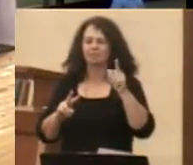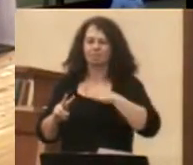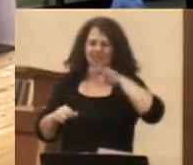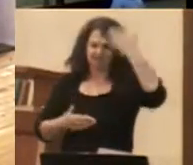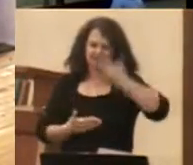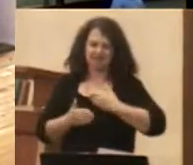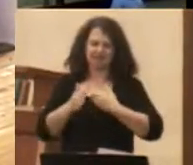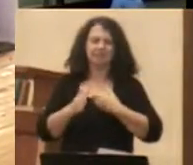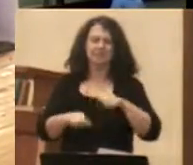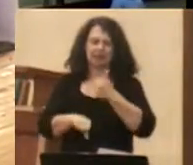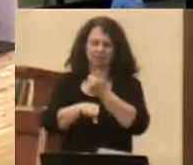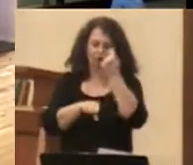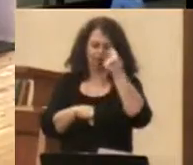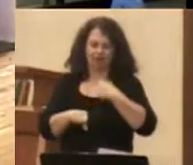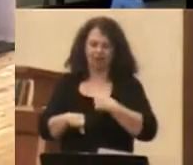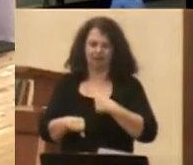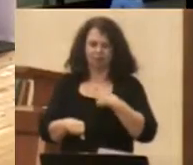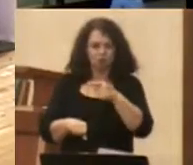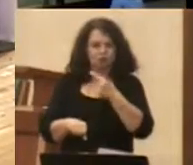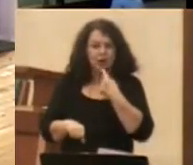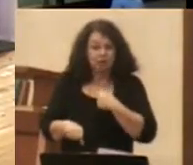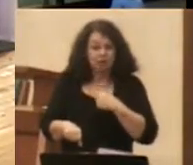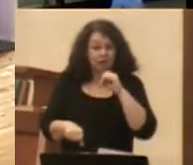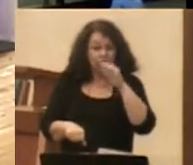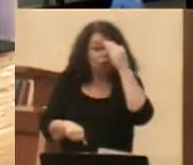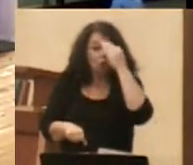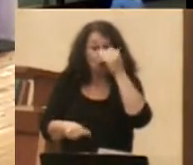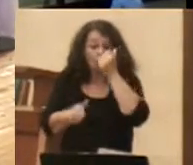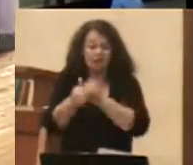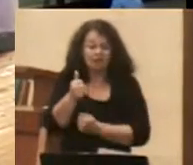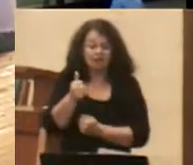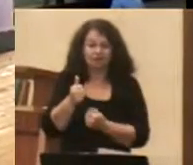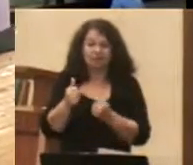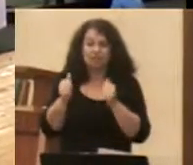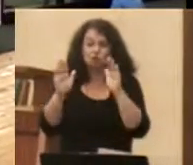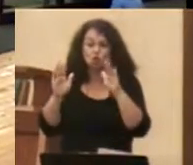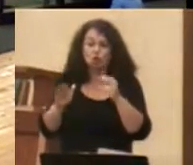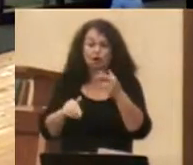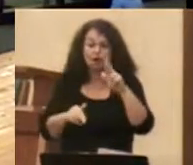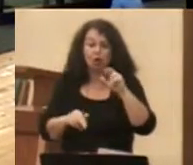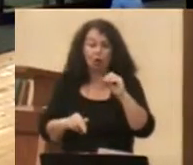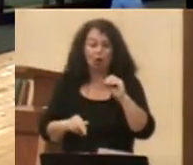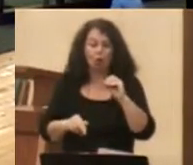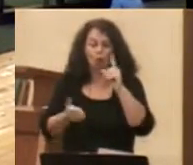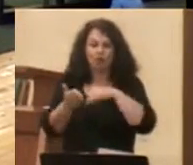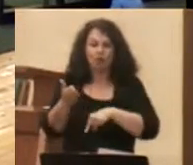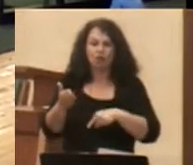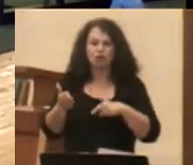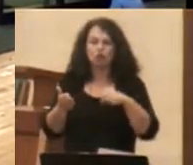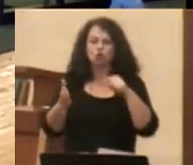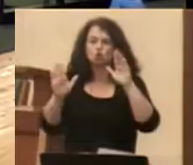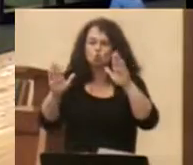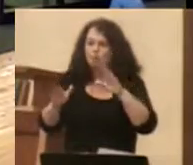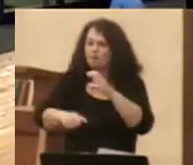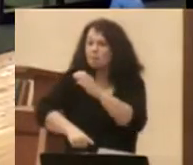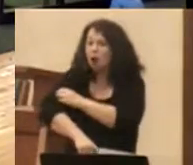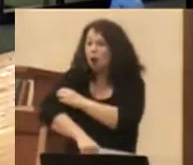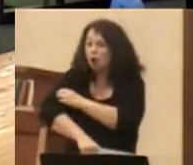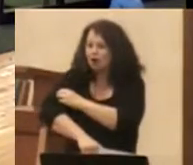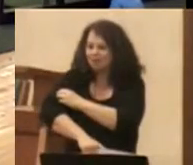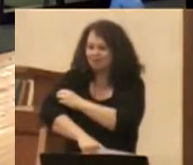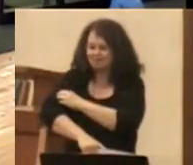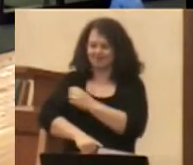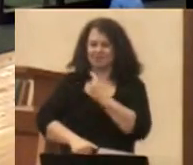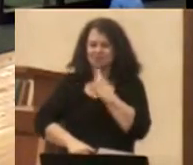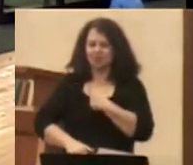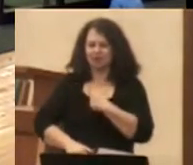want to show you, see if you know some of these superheroes and what their superpower is. Do you know what the superpowers are of